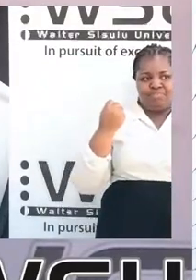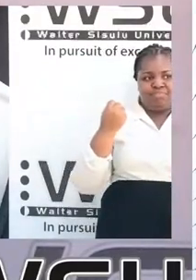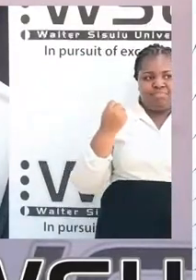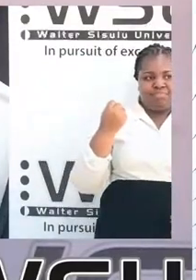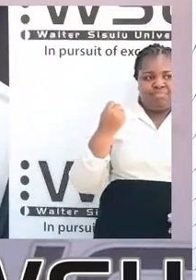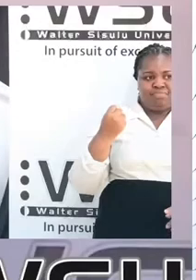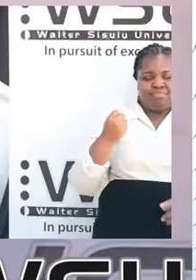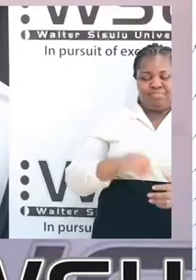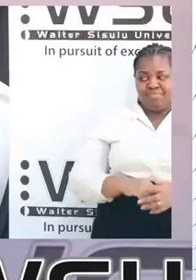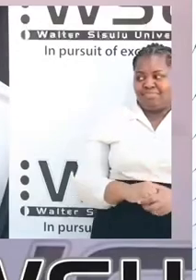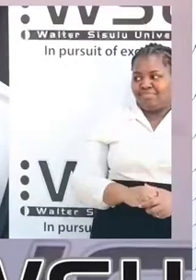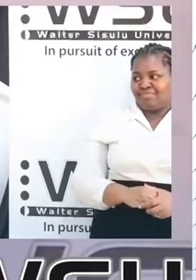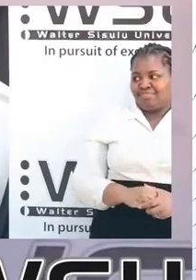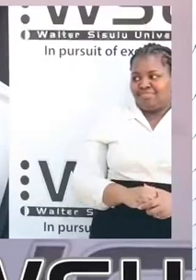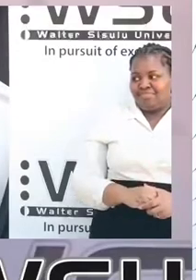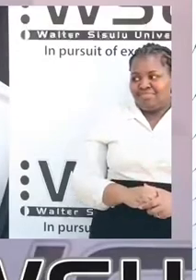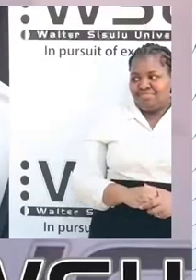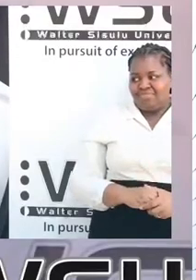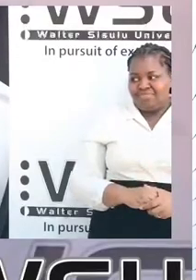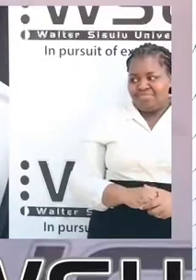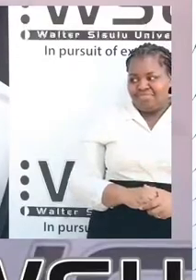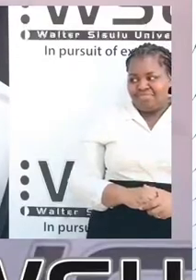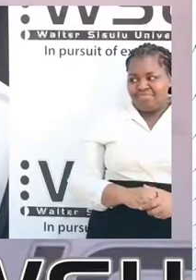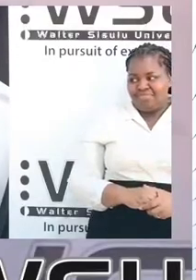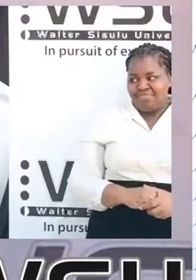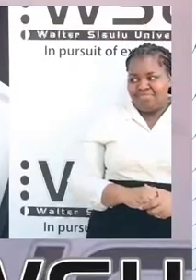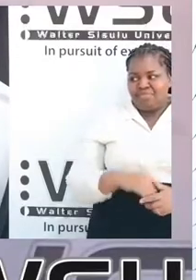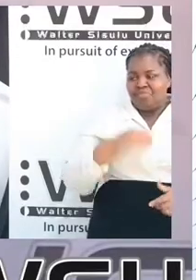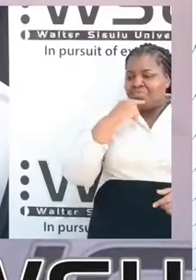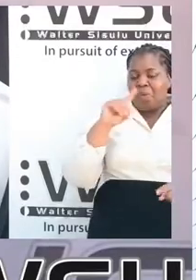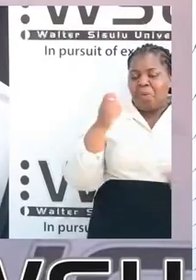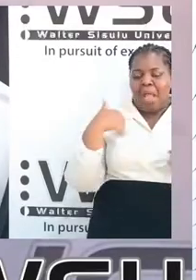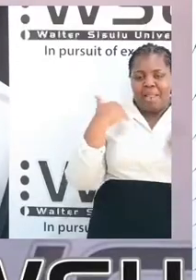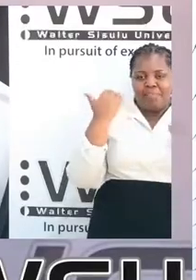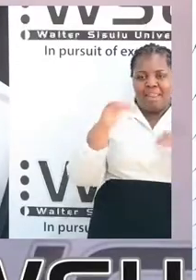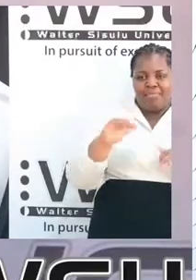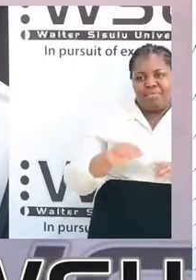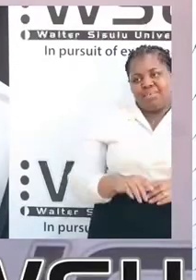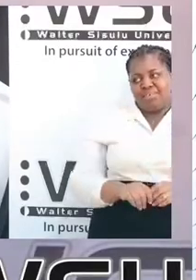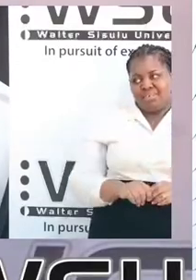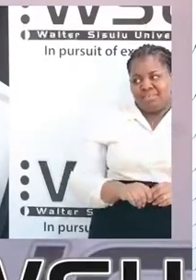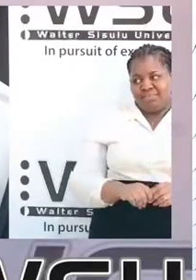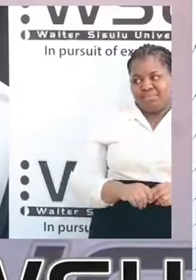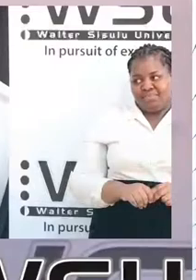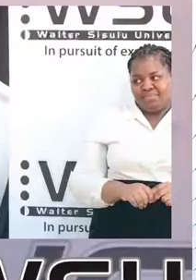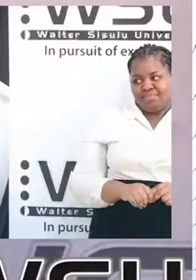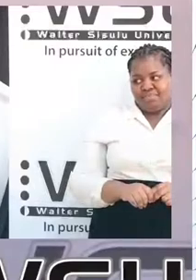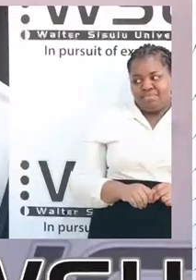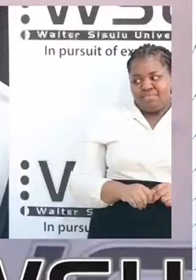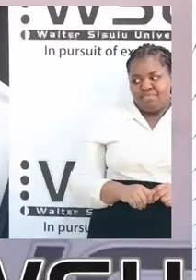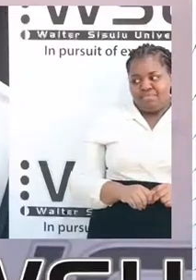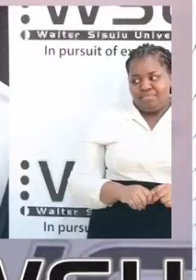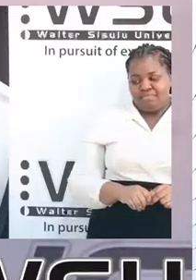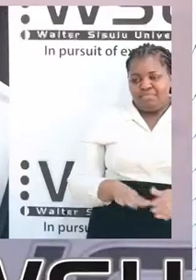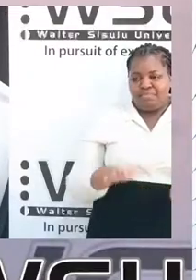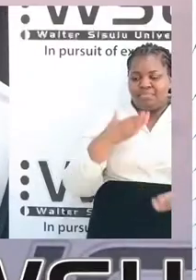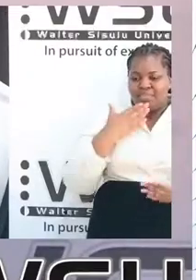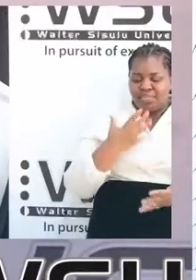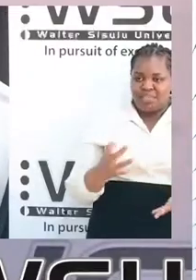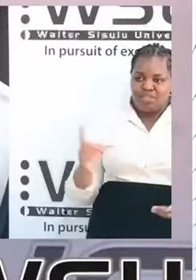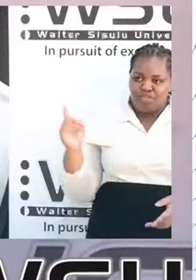where you want to. The star, the sky can never limit a person. It's up to you. Thank